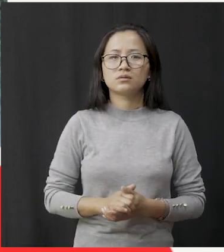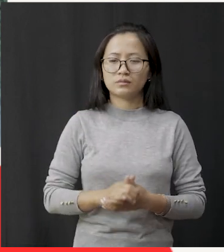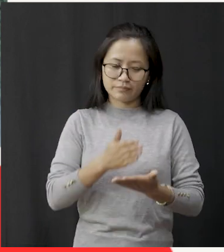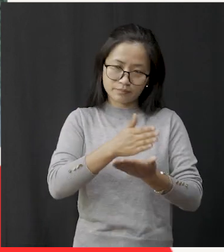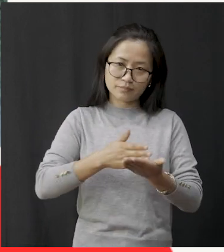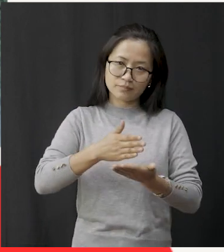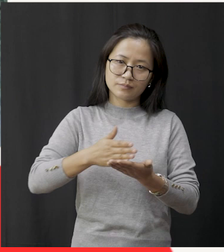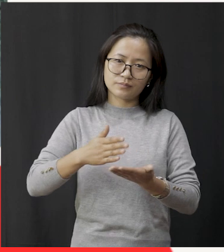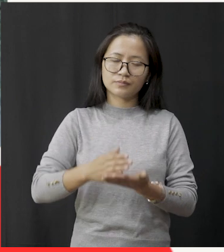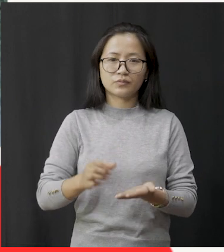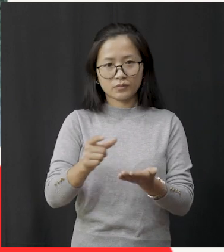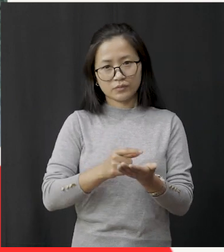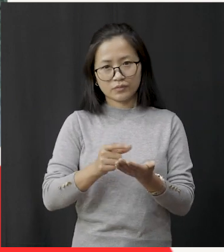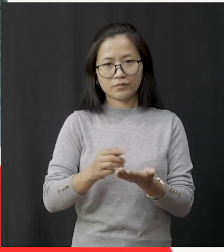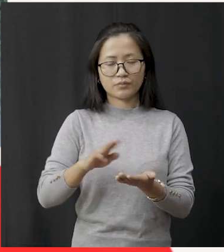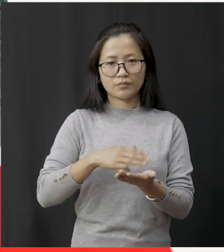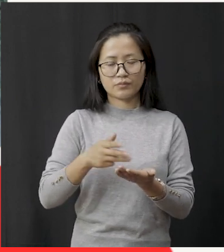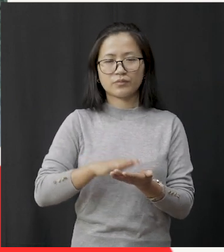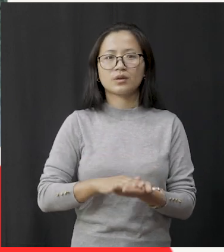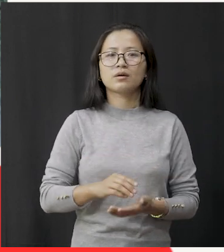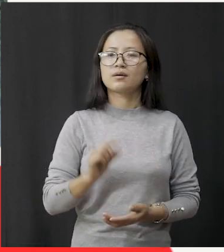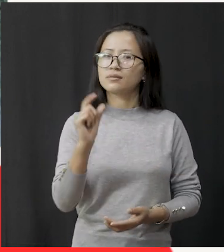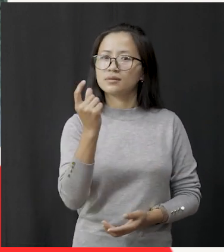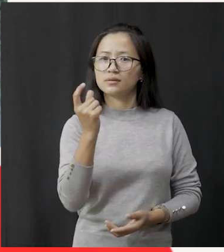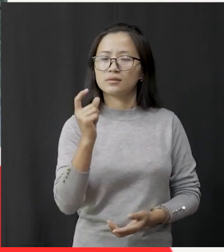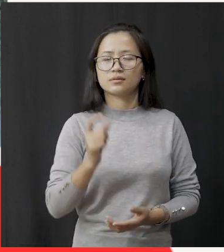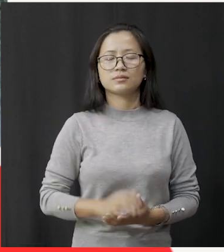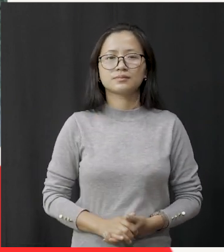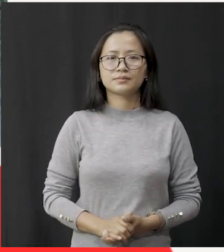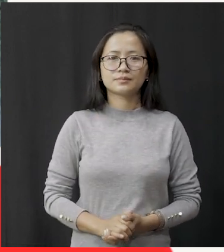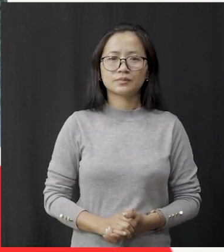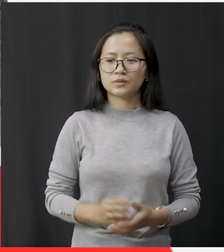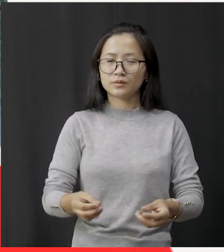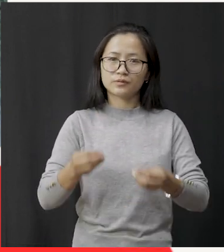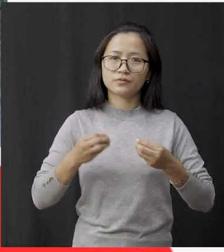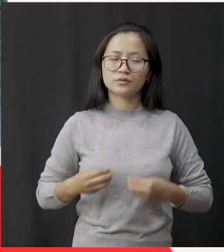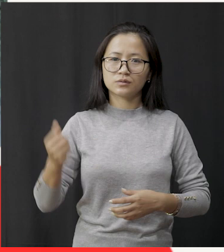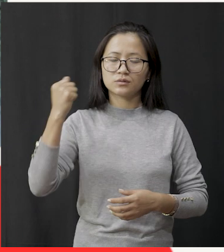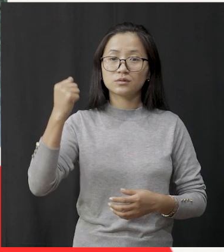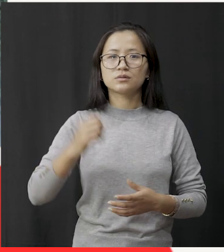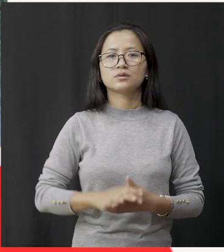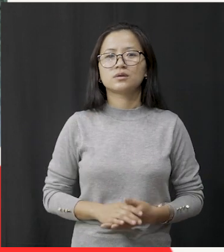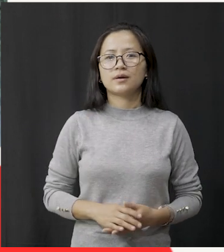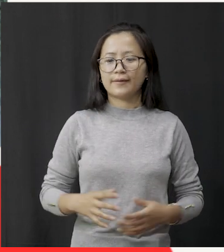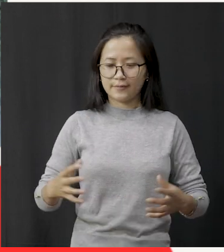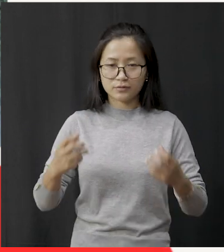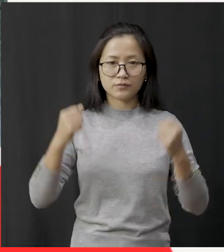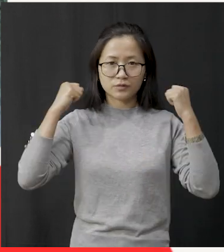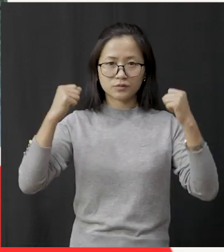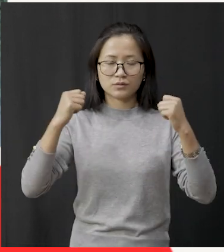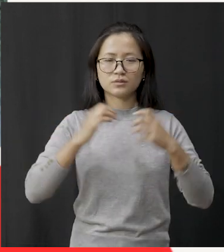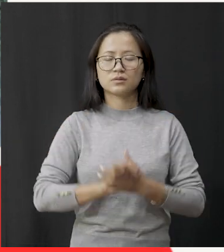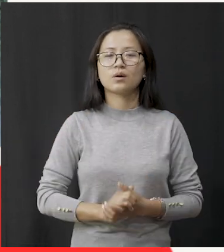bread, butter, egg, because it gives us energy and it will give us strength.